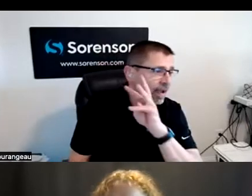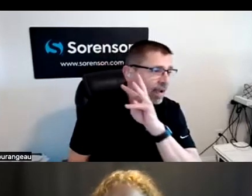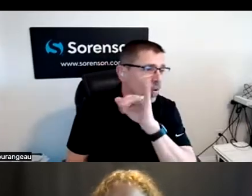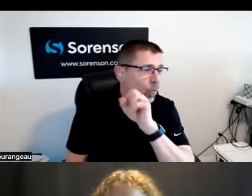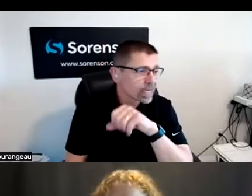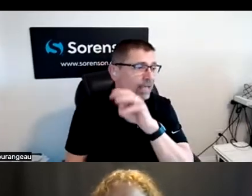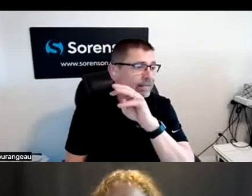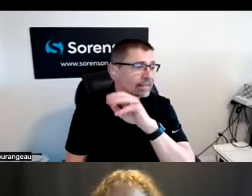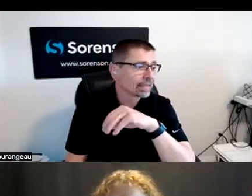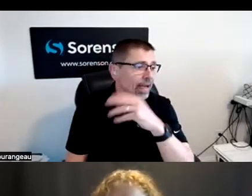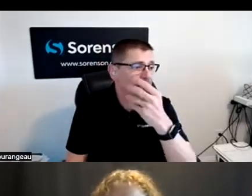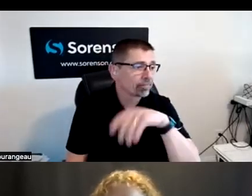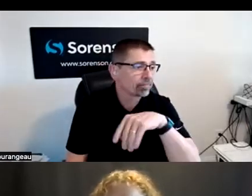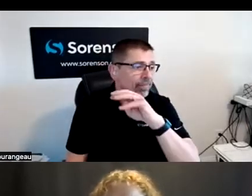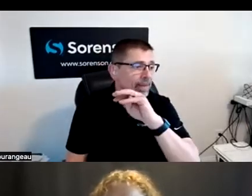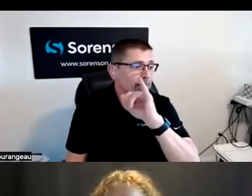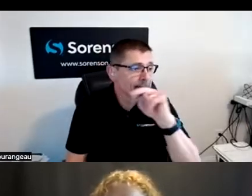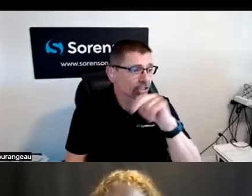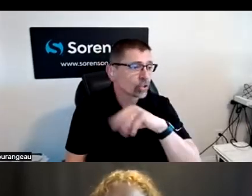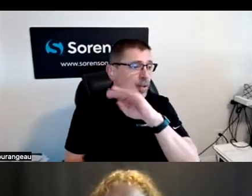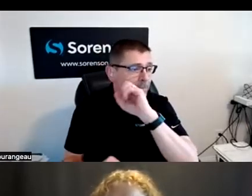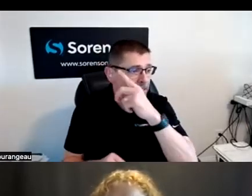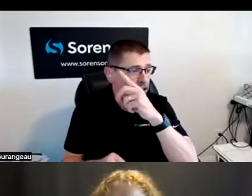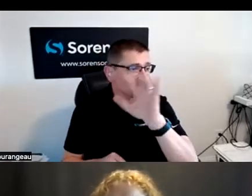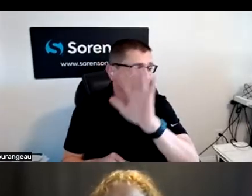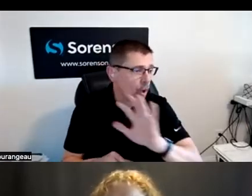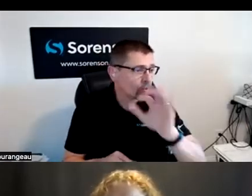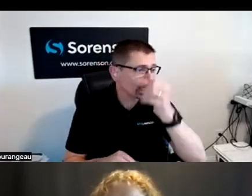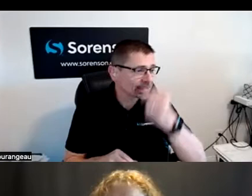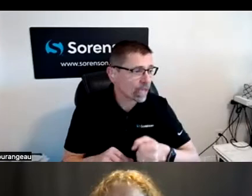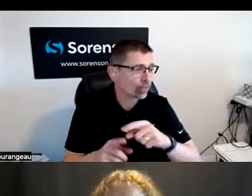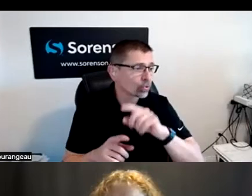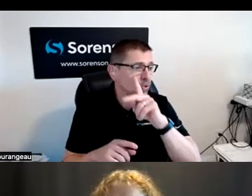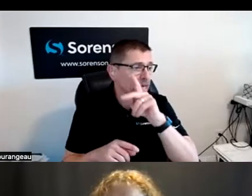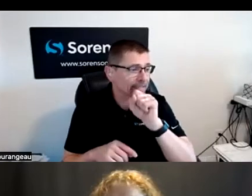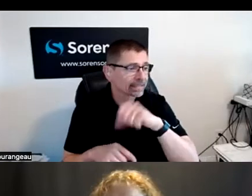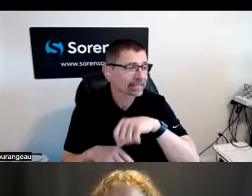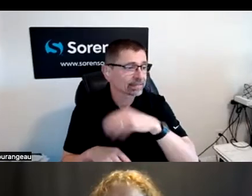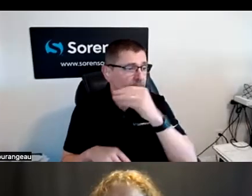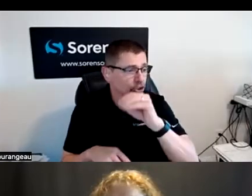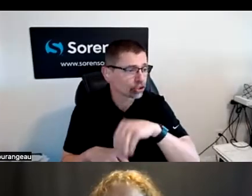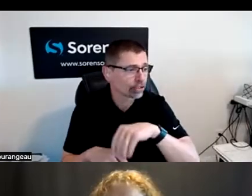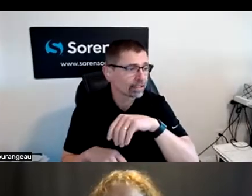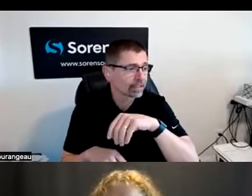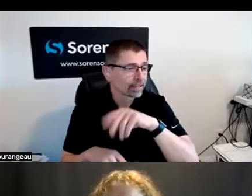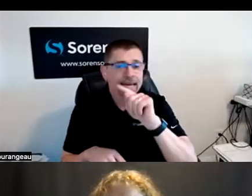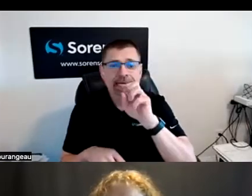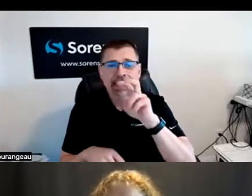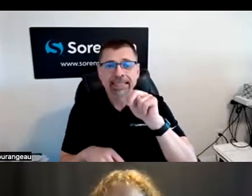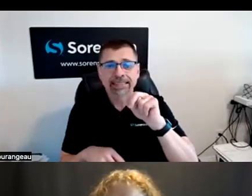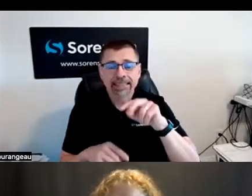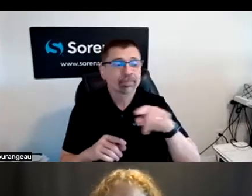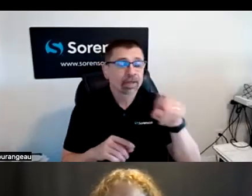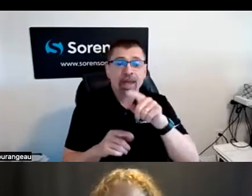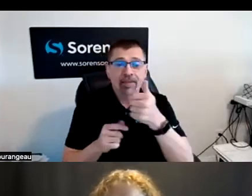the yellow part. Wisconsin, Minnesota, Michigan, you can see all of the yellow area. You can